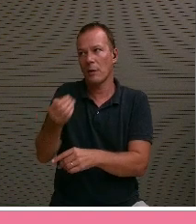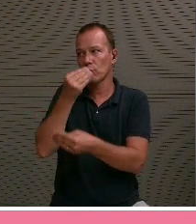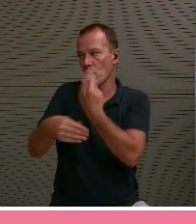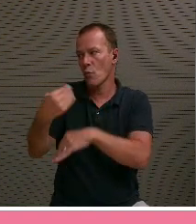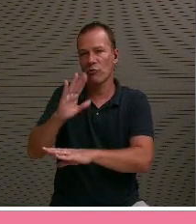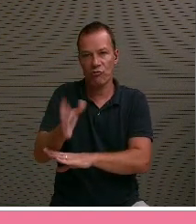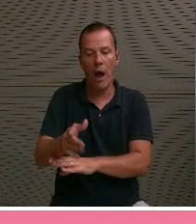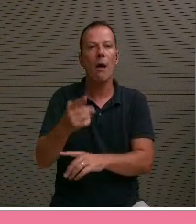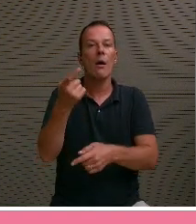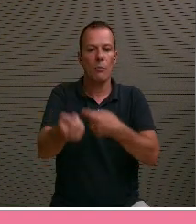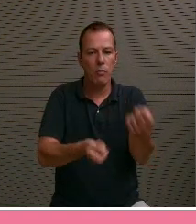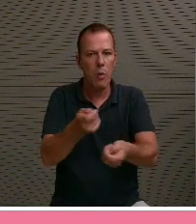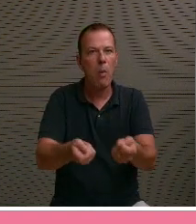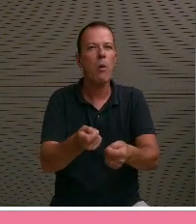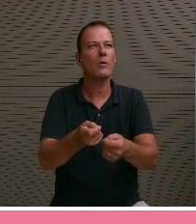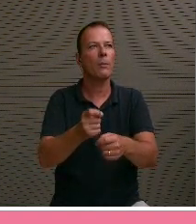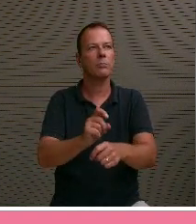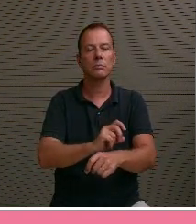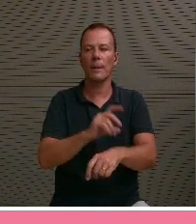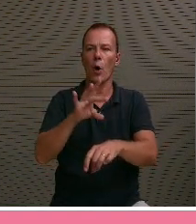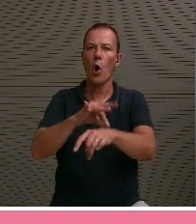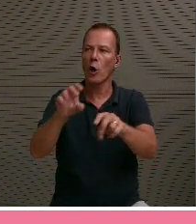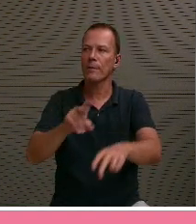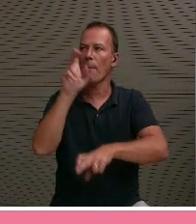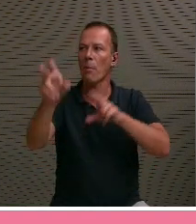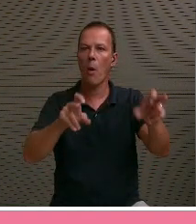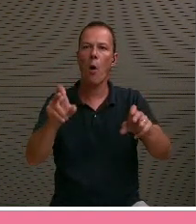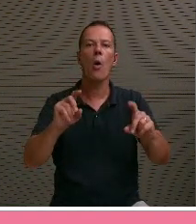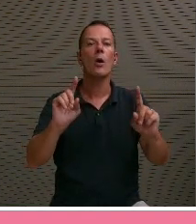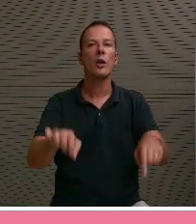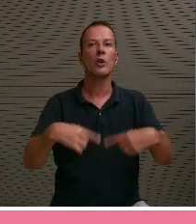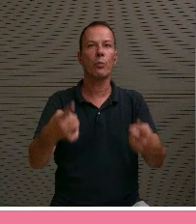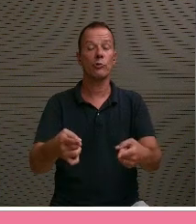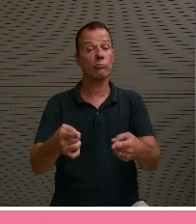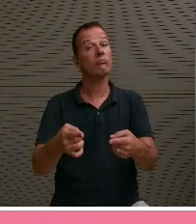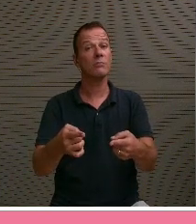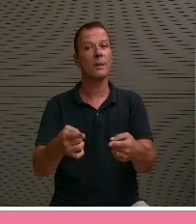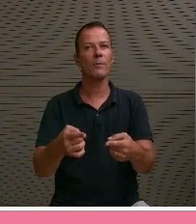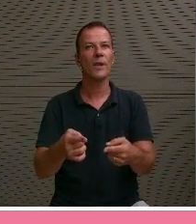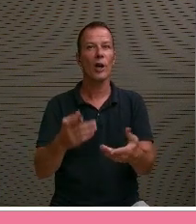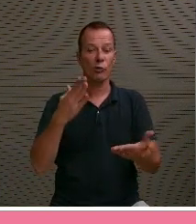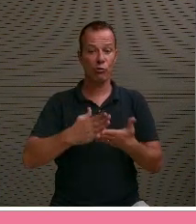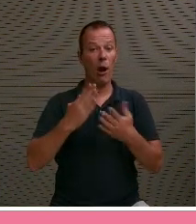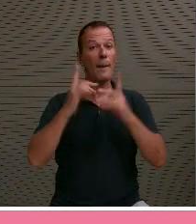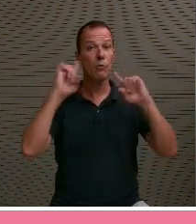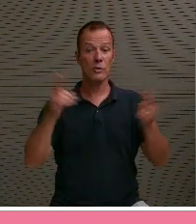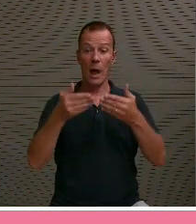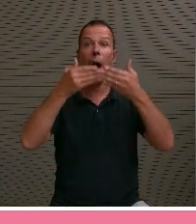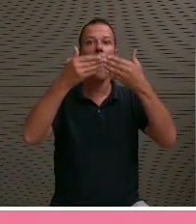to the hospital, and we opened a music school, a free music school, to every child, because every day,